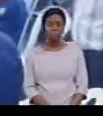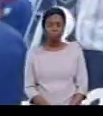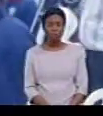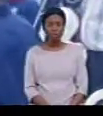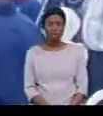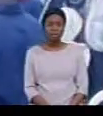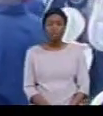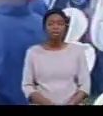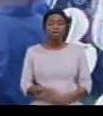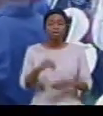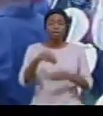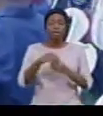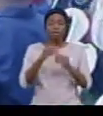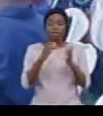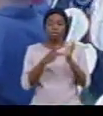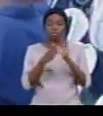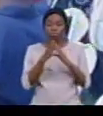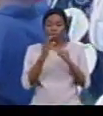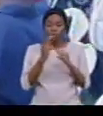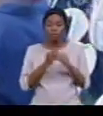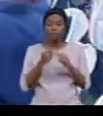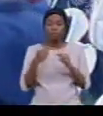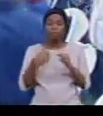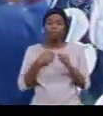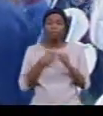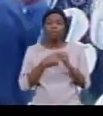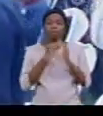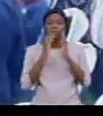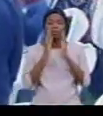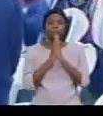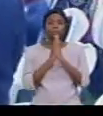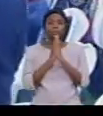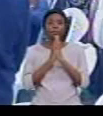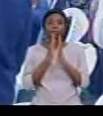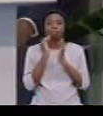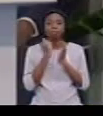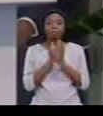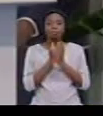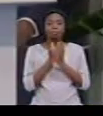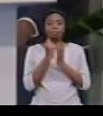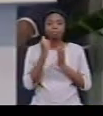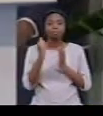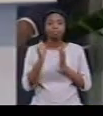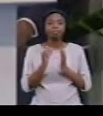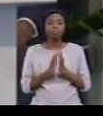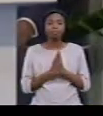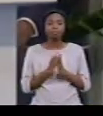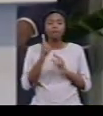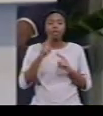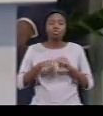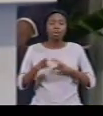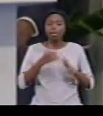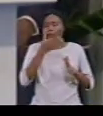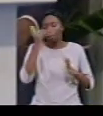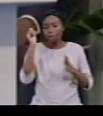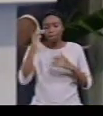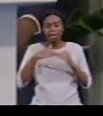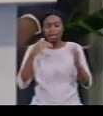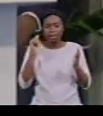In Jesus' name we pray. You can do better than that.